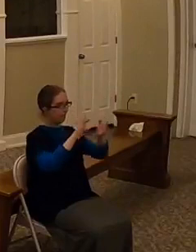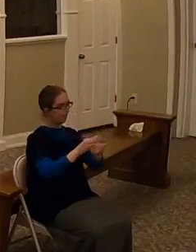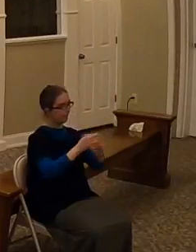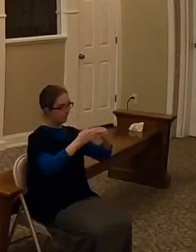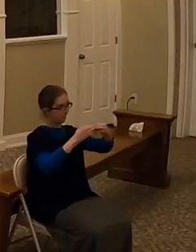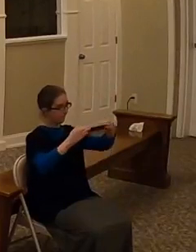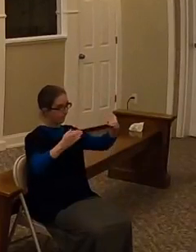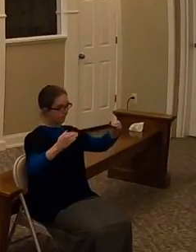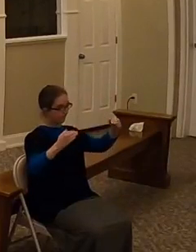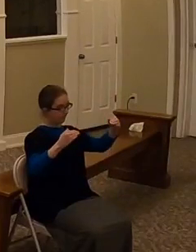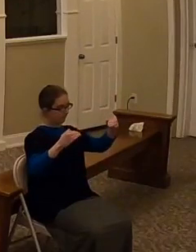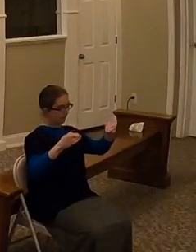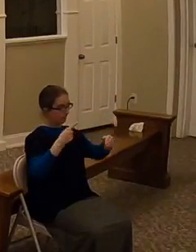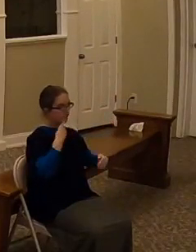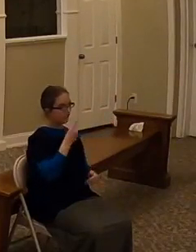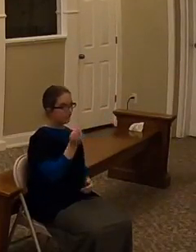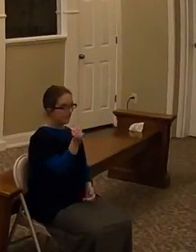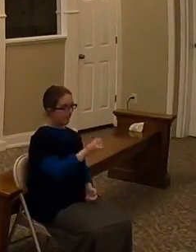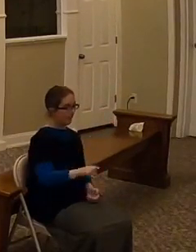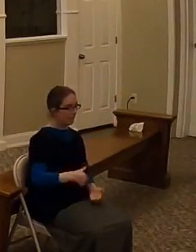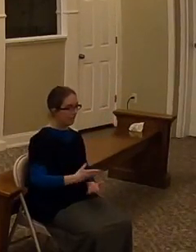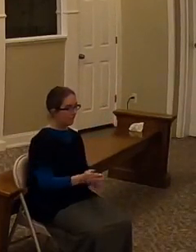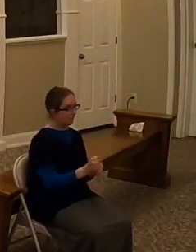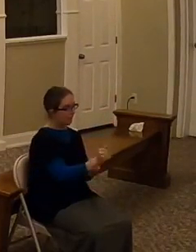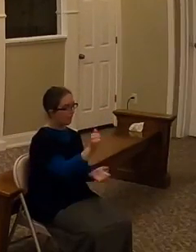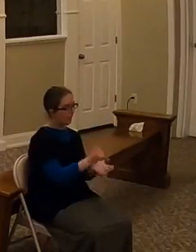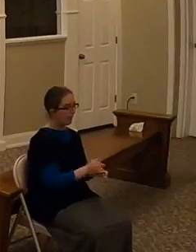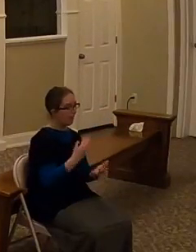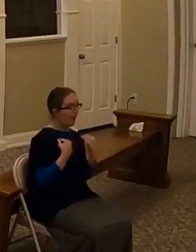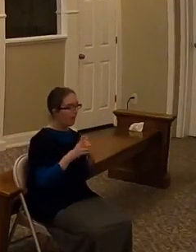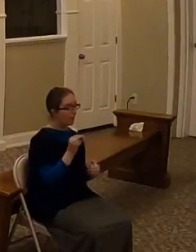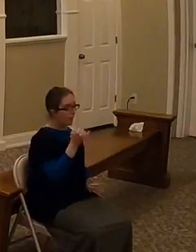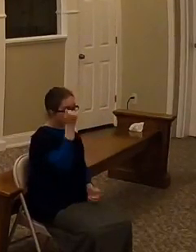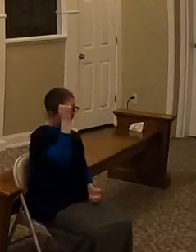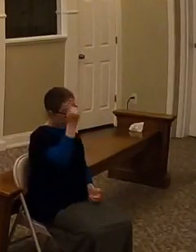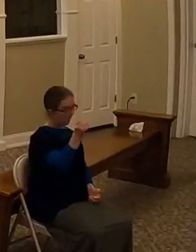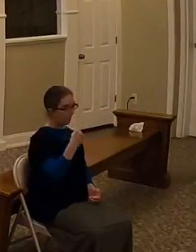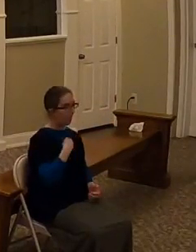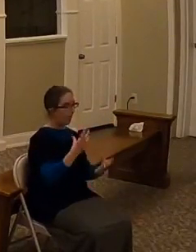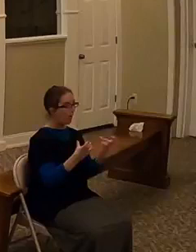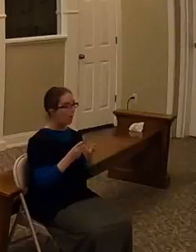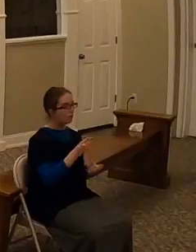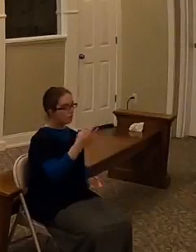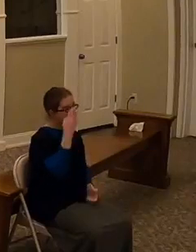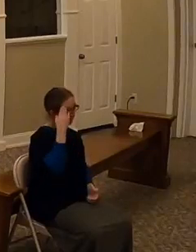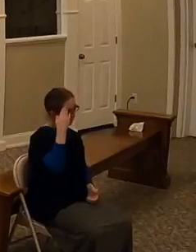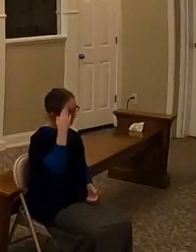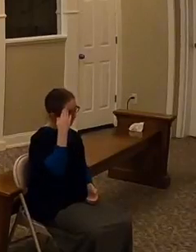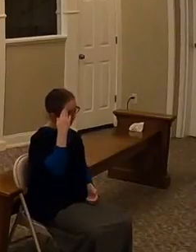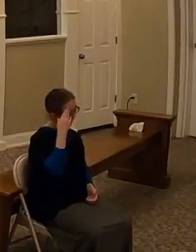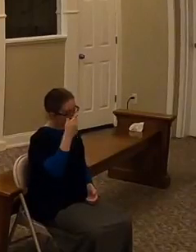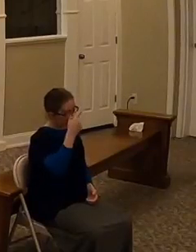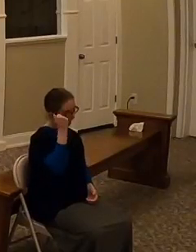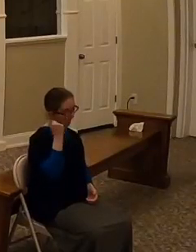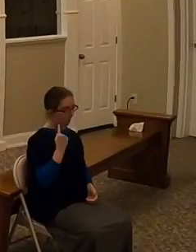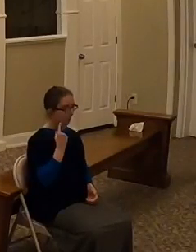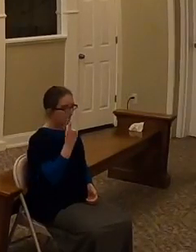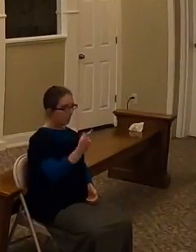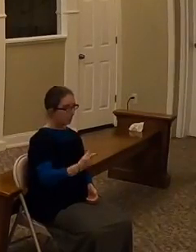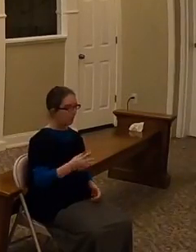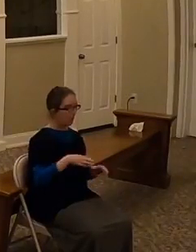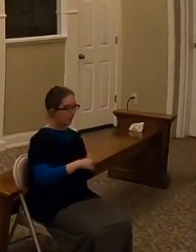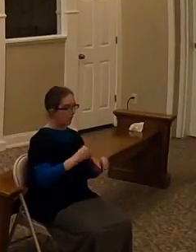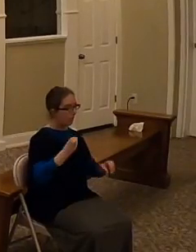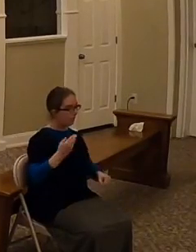the horizon line, but to tell you anything beyond that, I have no clue. But I want you to know it's because there's a constant